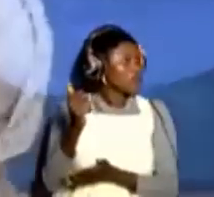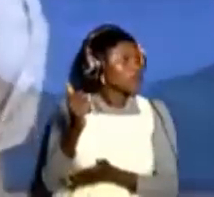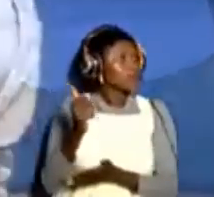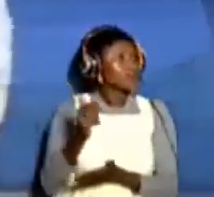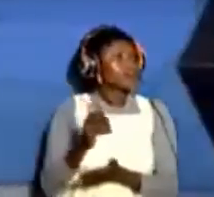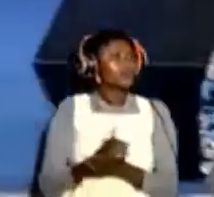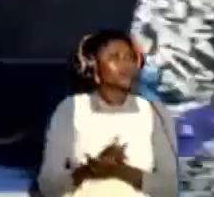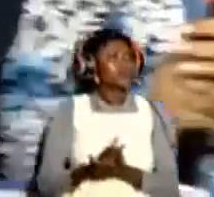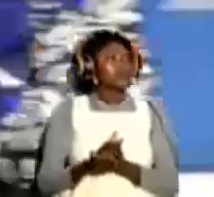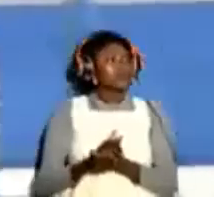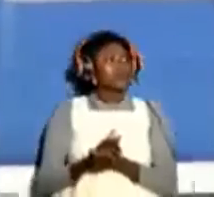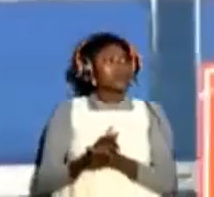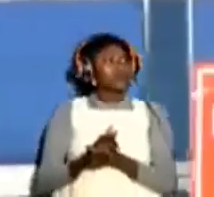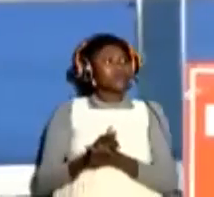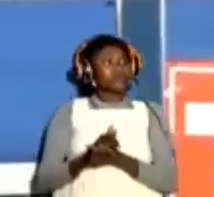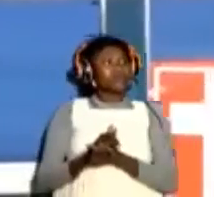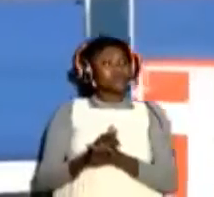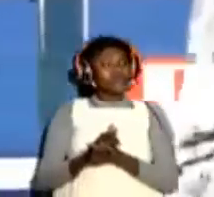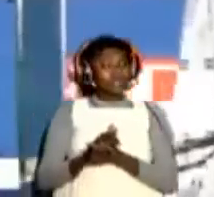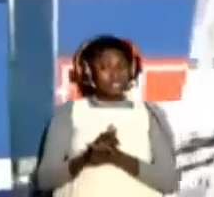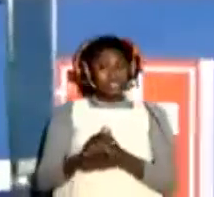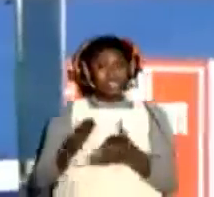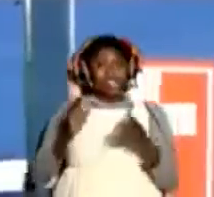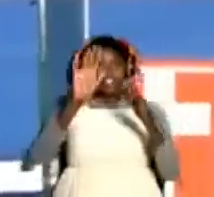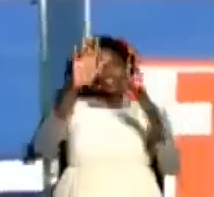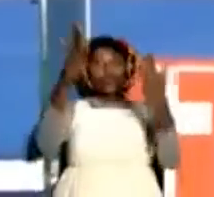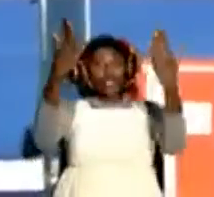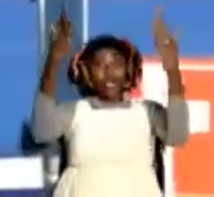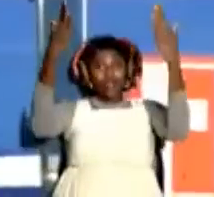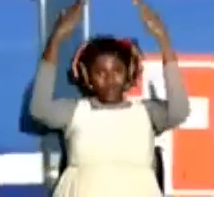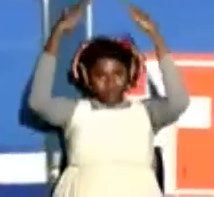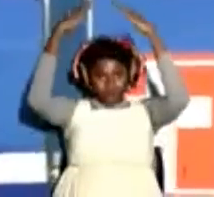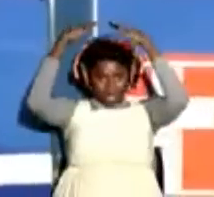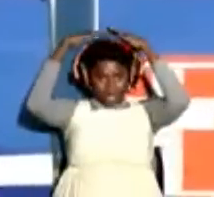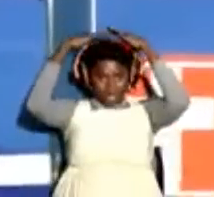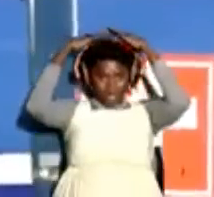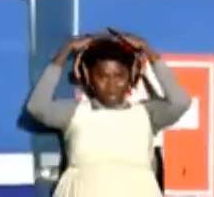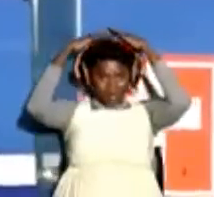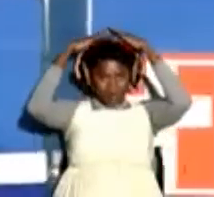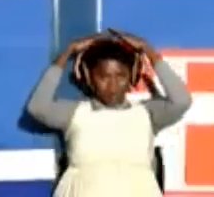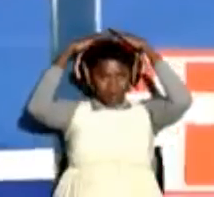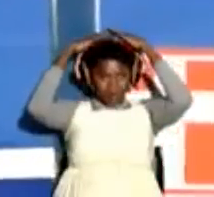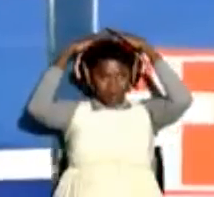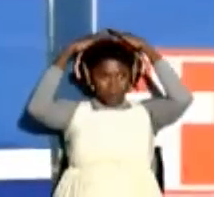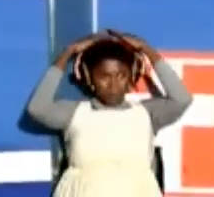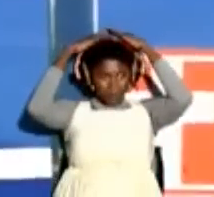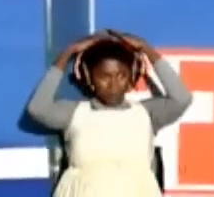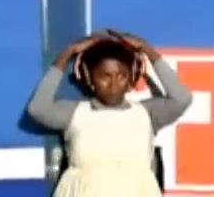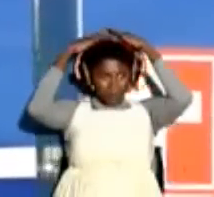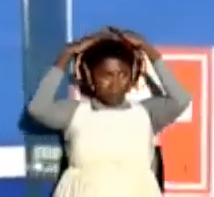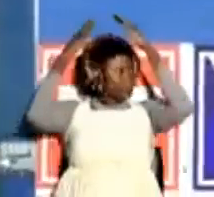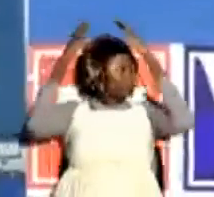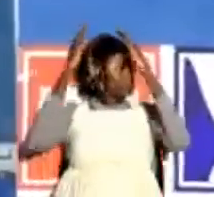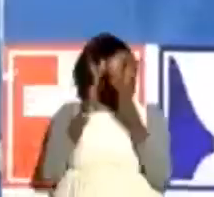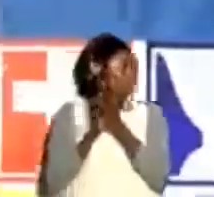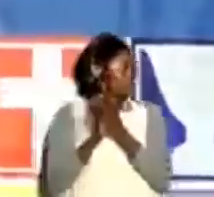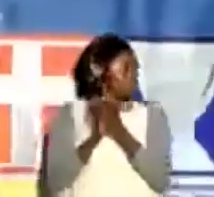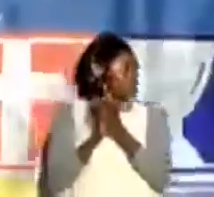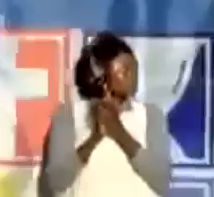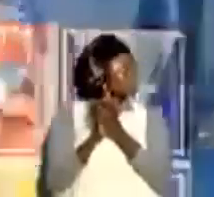going to put your two hands on your head as invocation of God's presence and power,